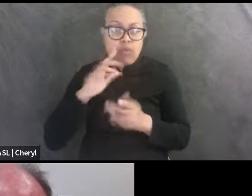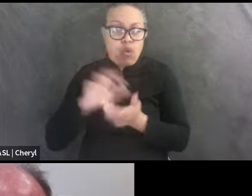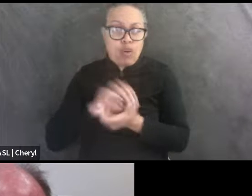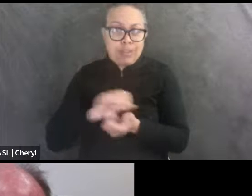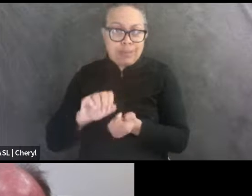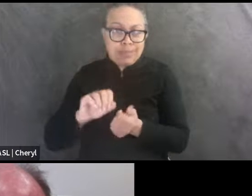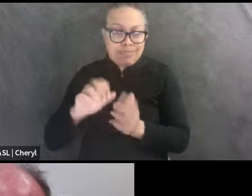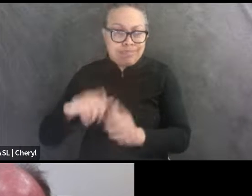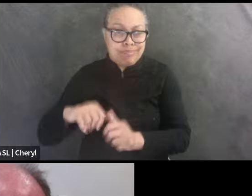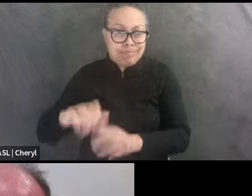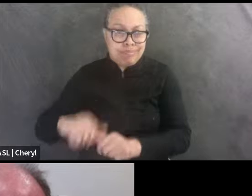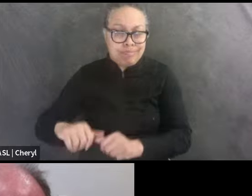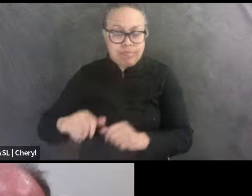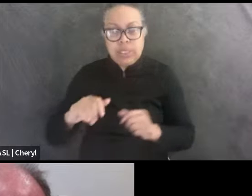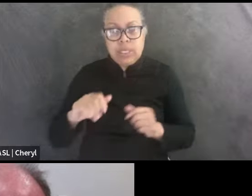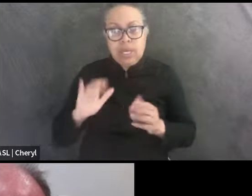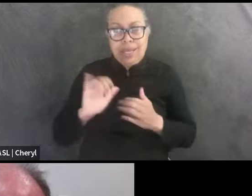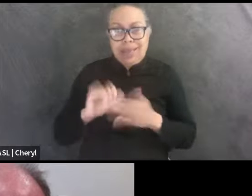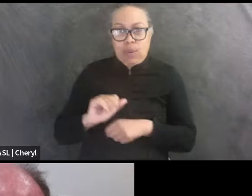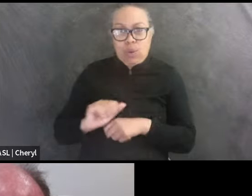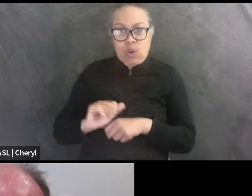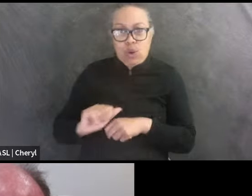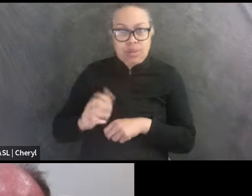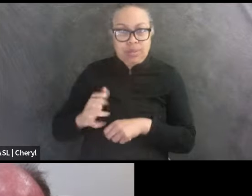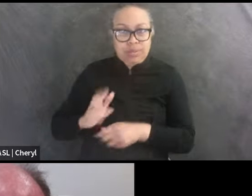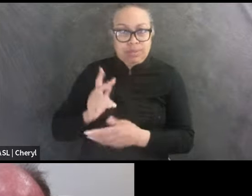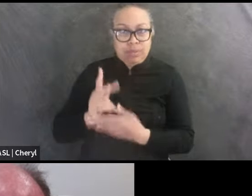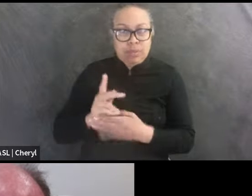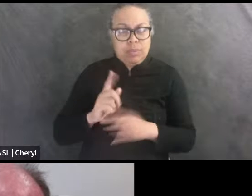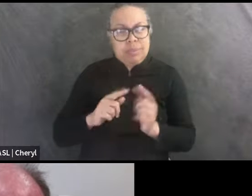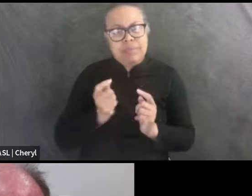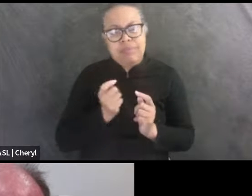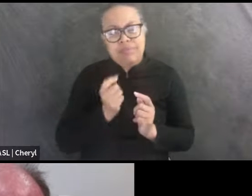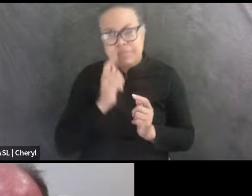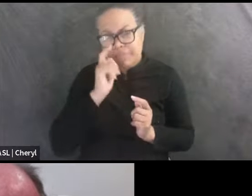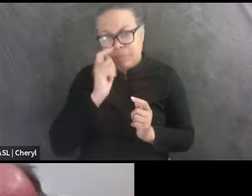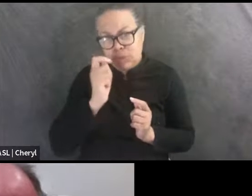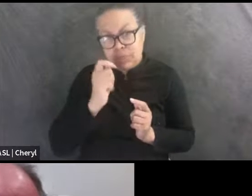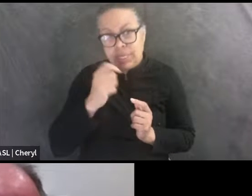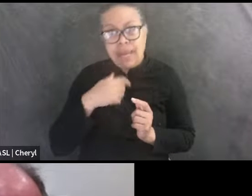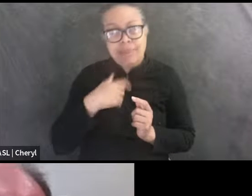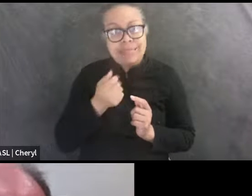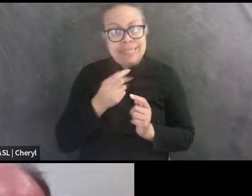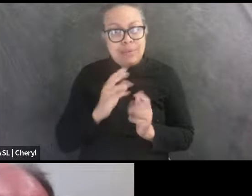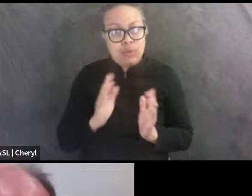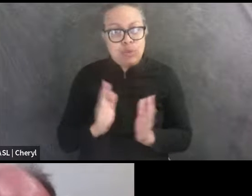the main, you know, it's weird. They've got a bunch of smaller permits.